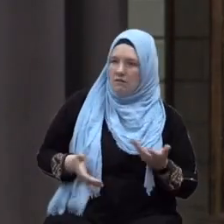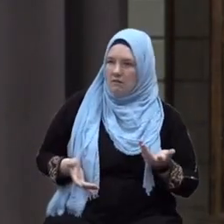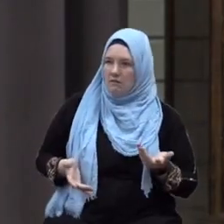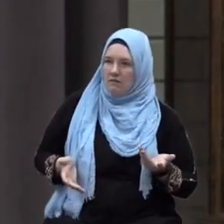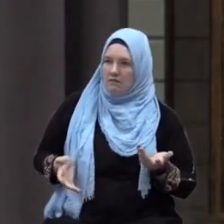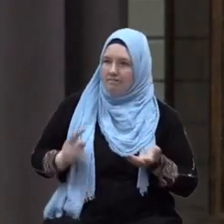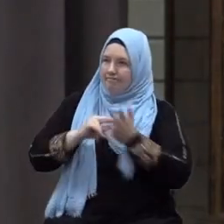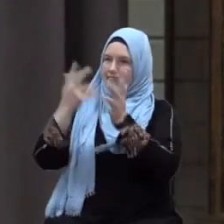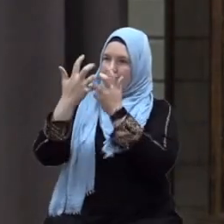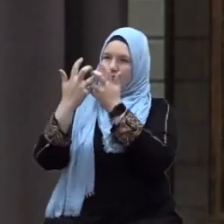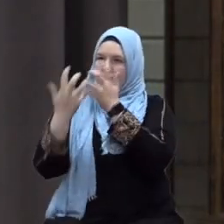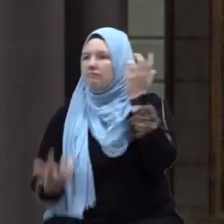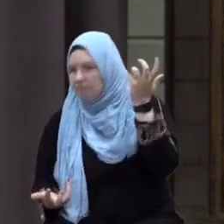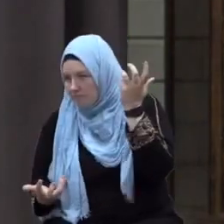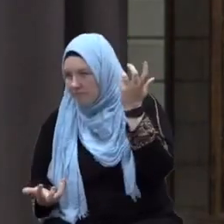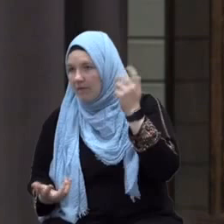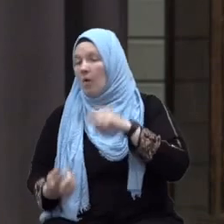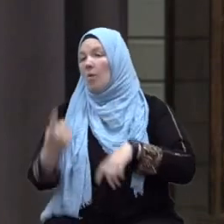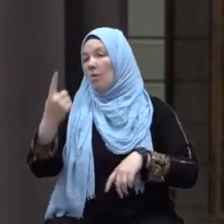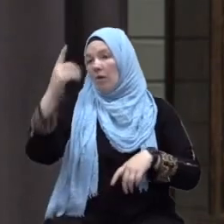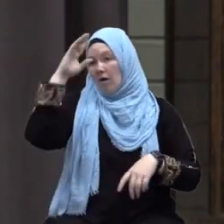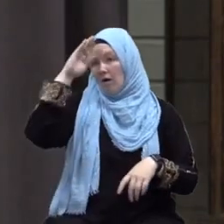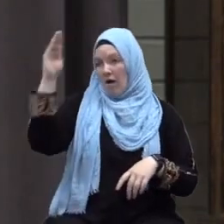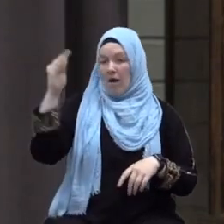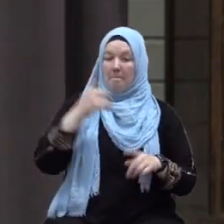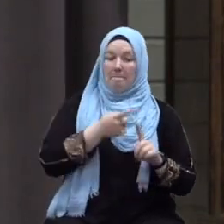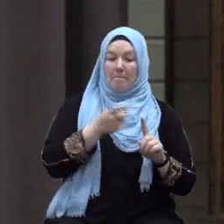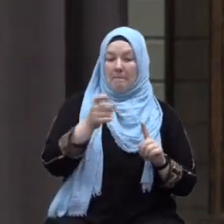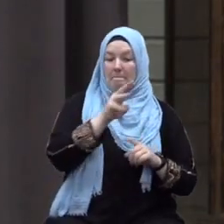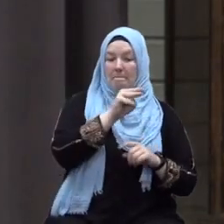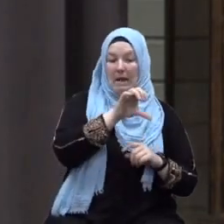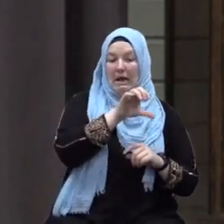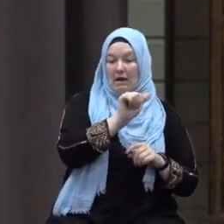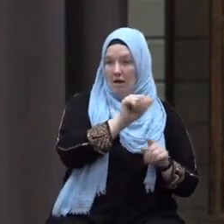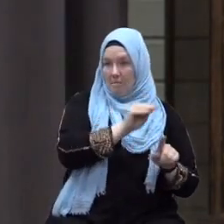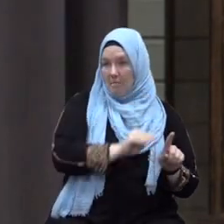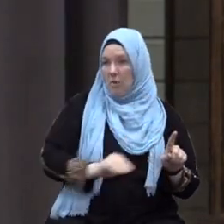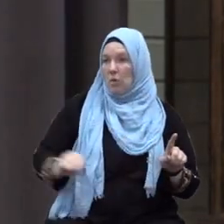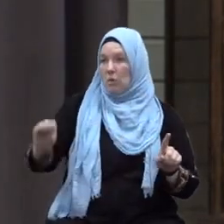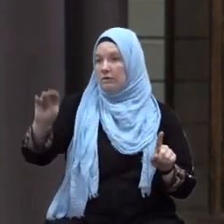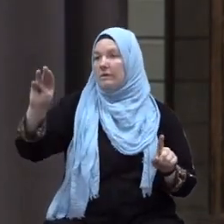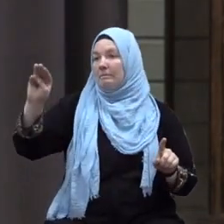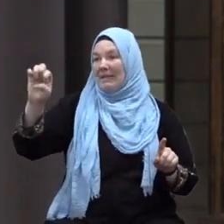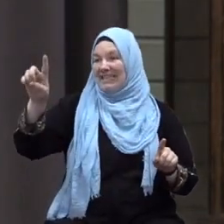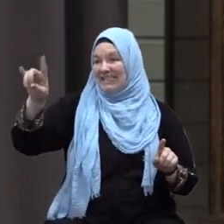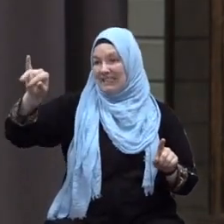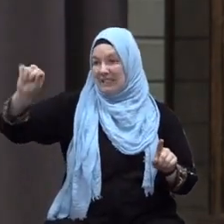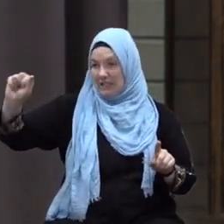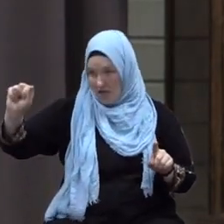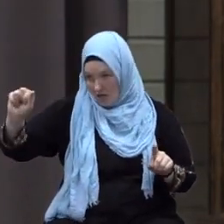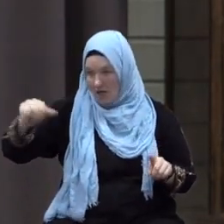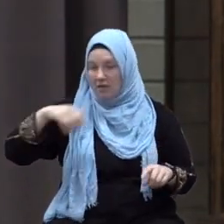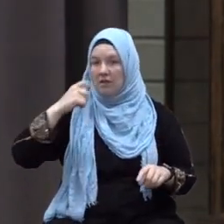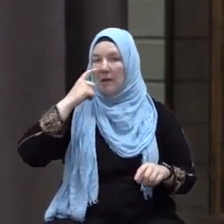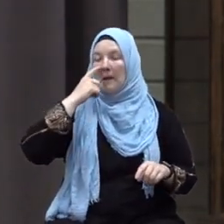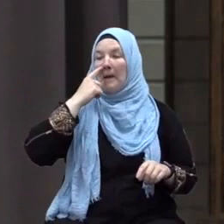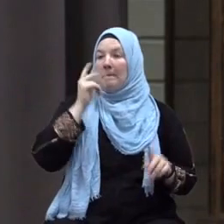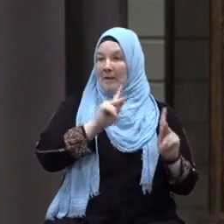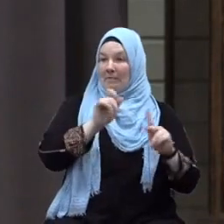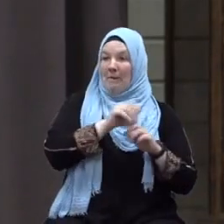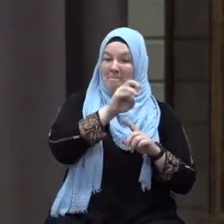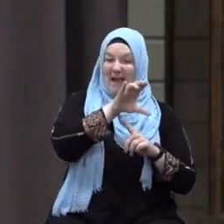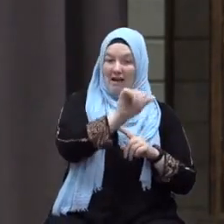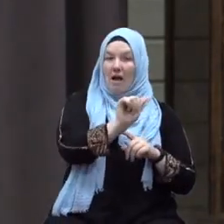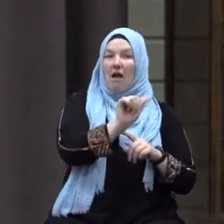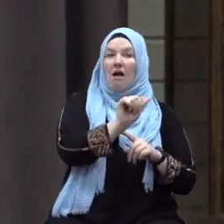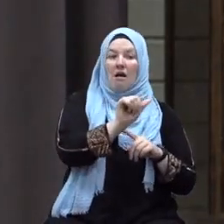he came to migrate from Mecca to Medina, the mushrikeen, the kuffar of Mecca, they stopped him at